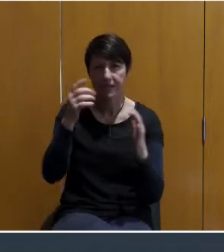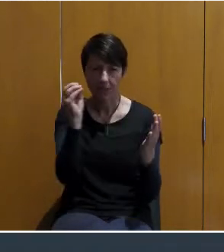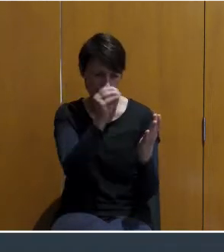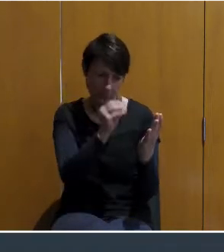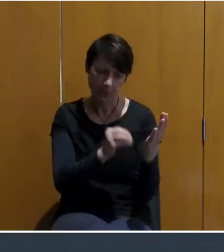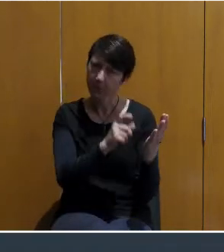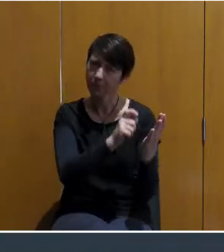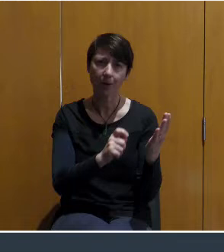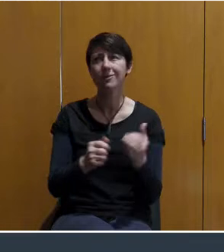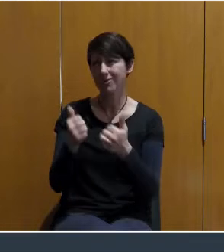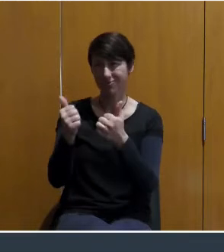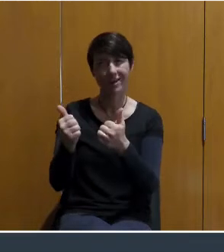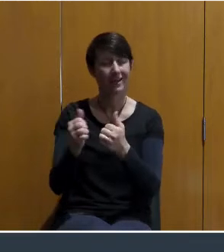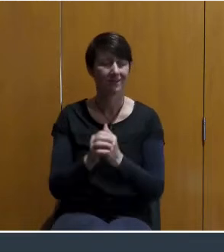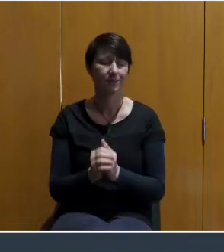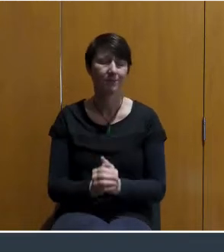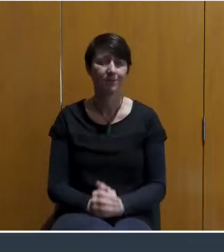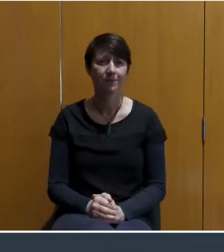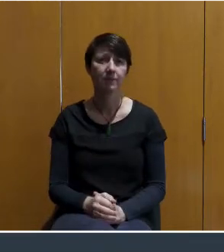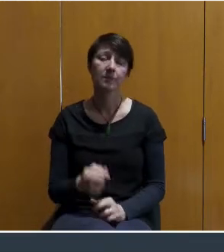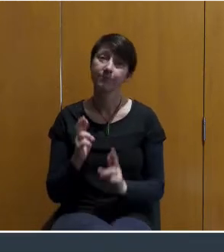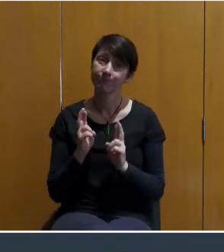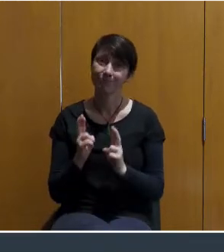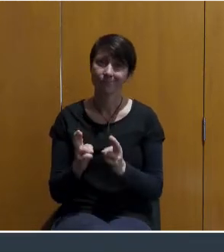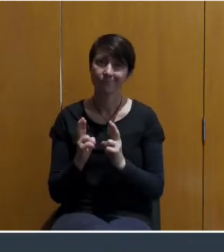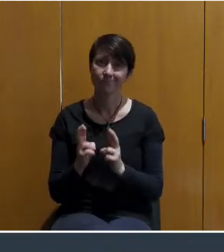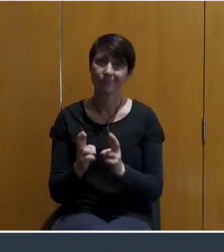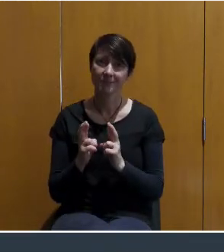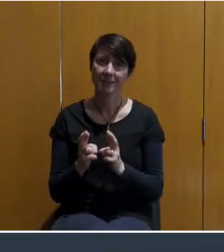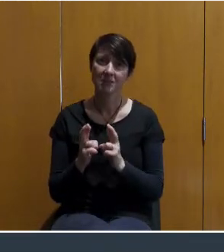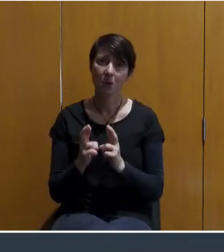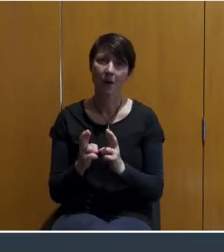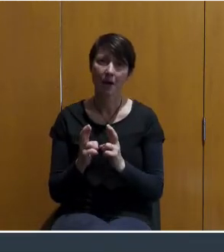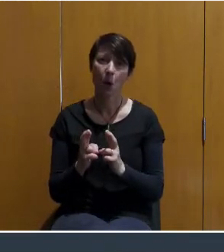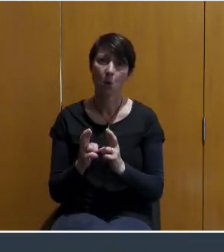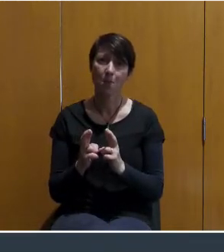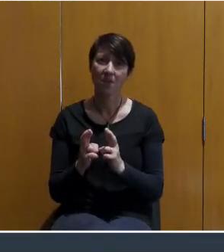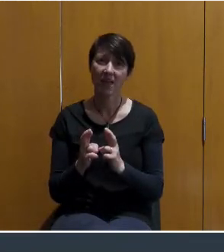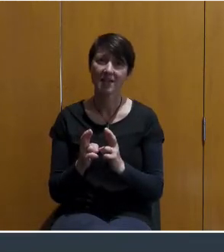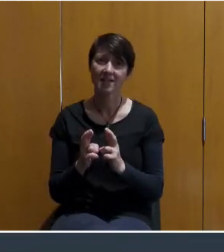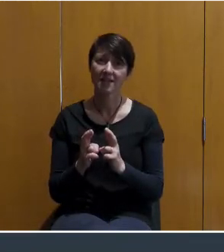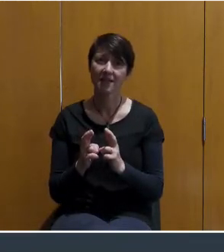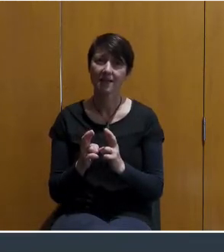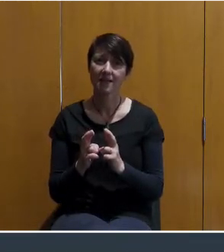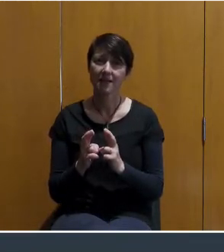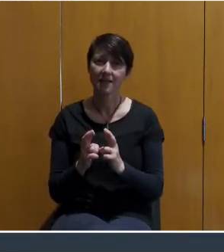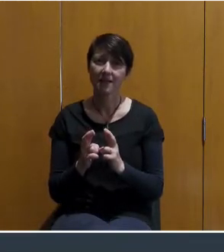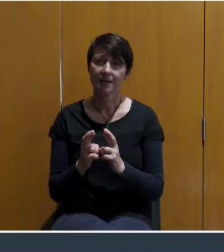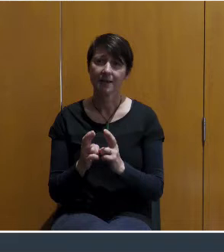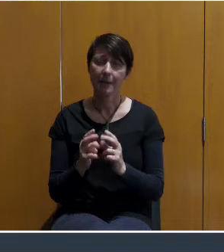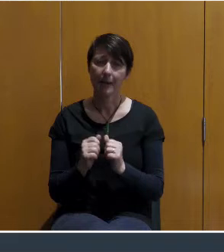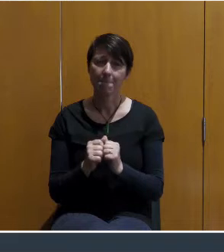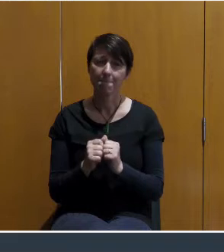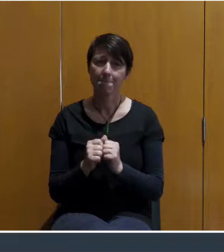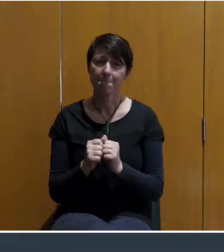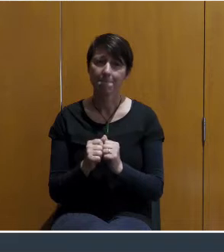tell. So I'm really hoping that you will use me here as a resource, but I thought I'd just open up.